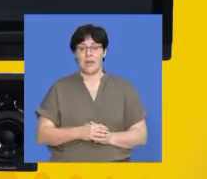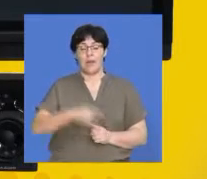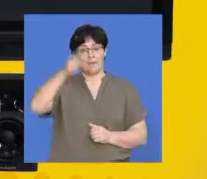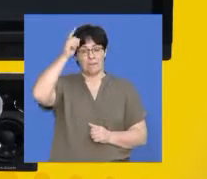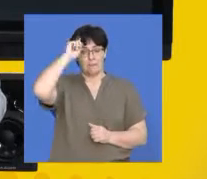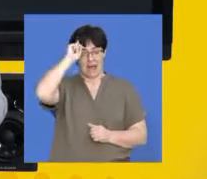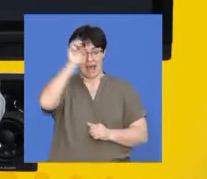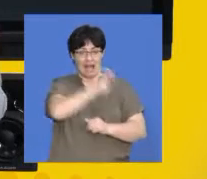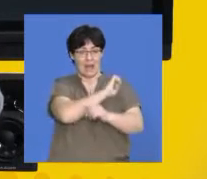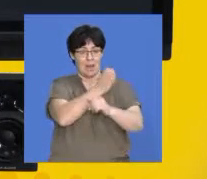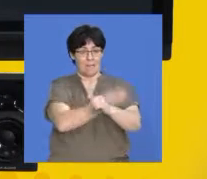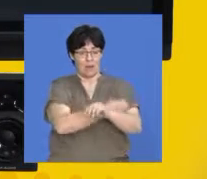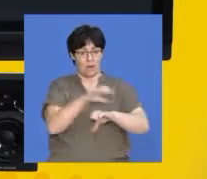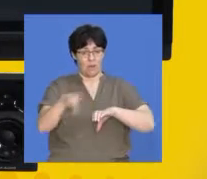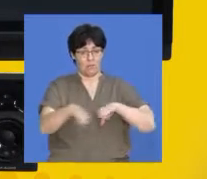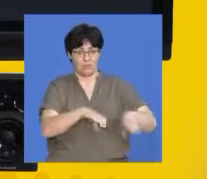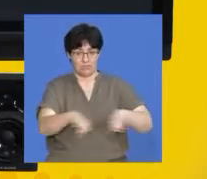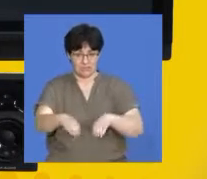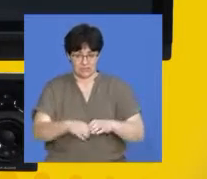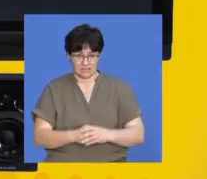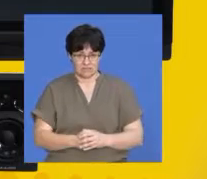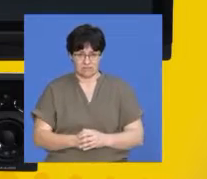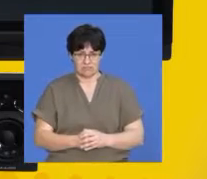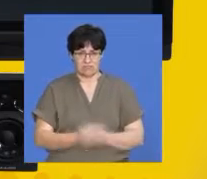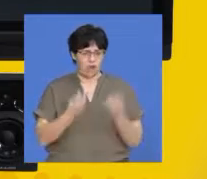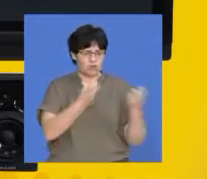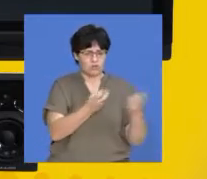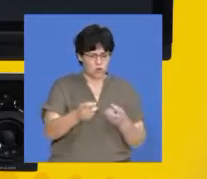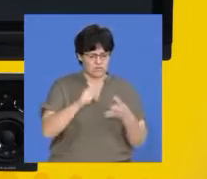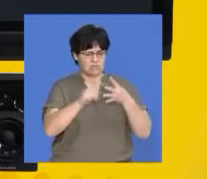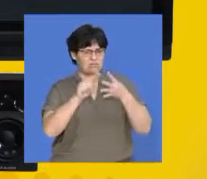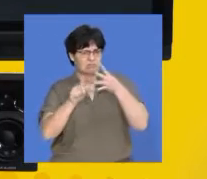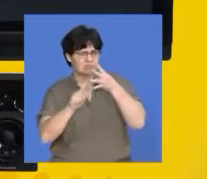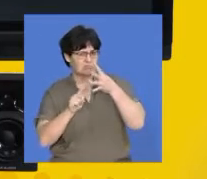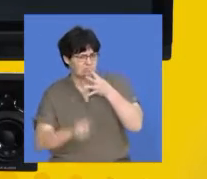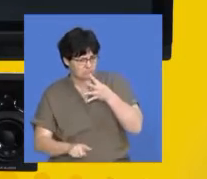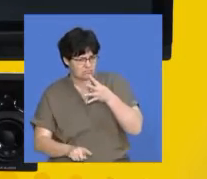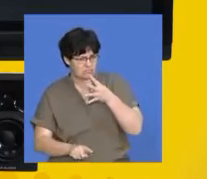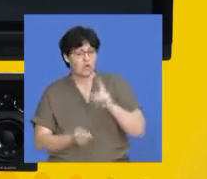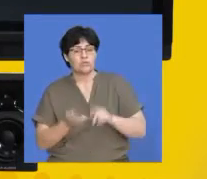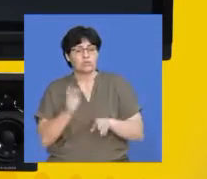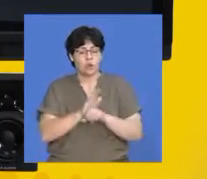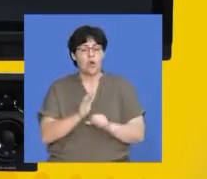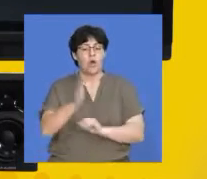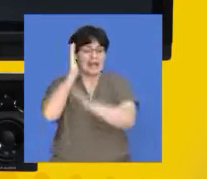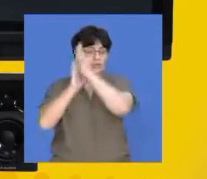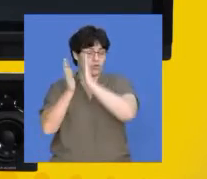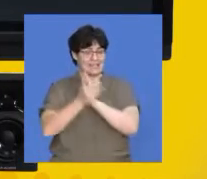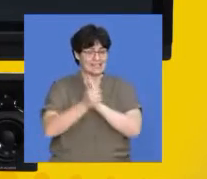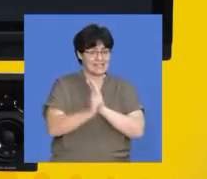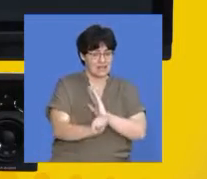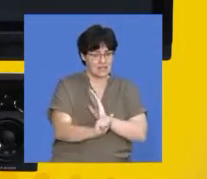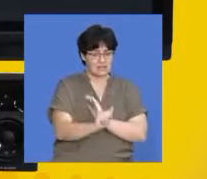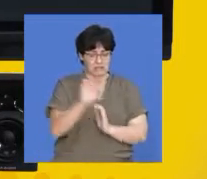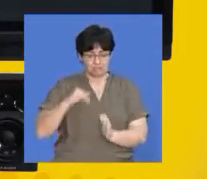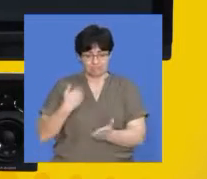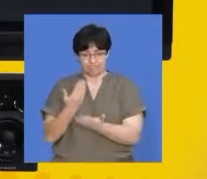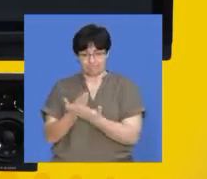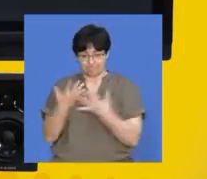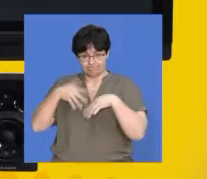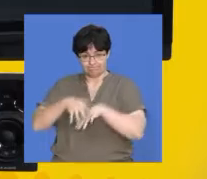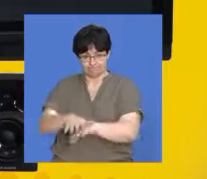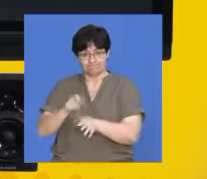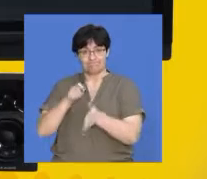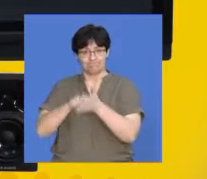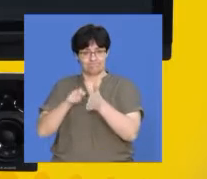I'm going to be using different sources and to show you how the different historical skills should be applied in